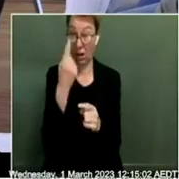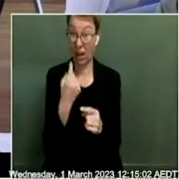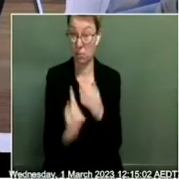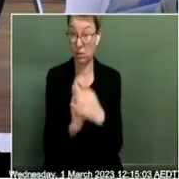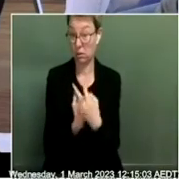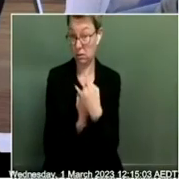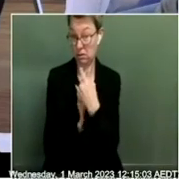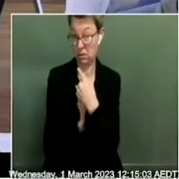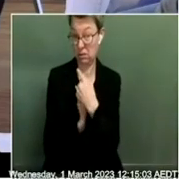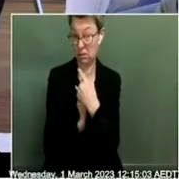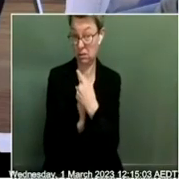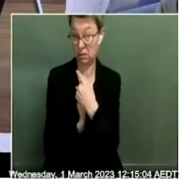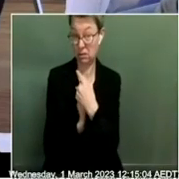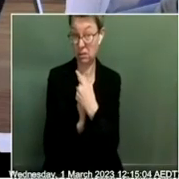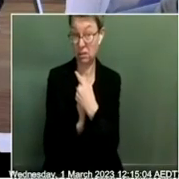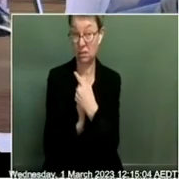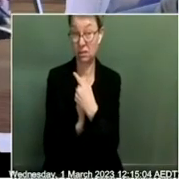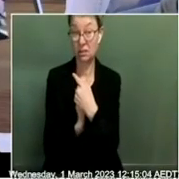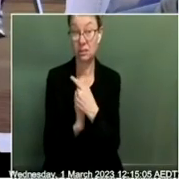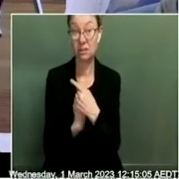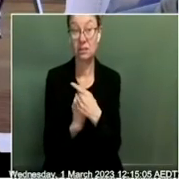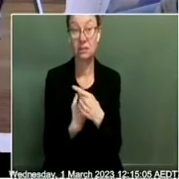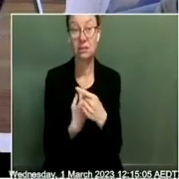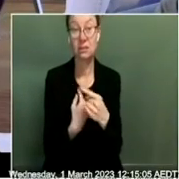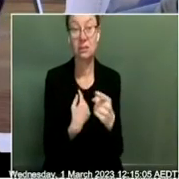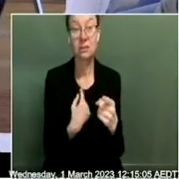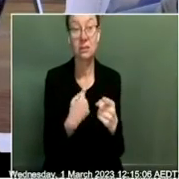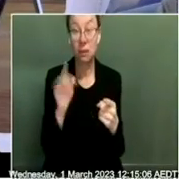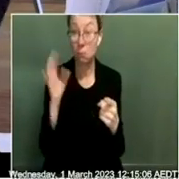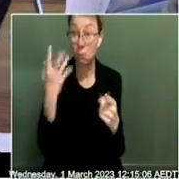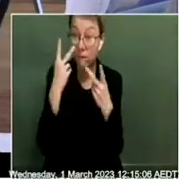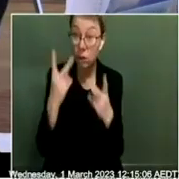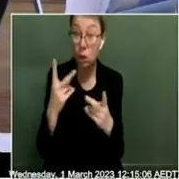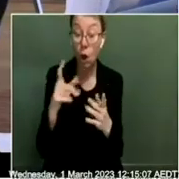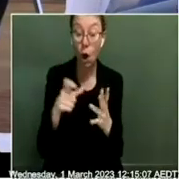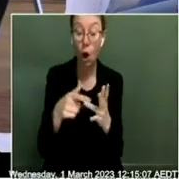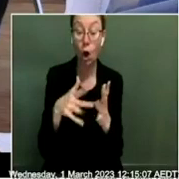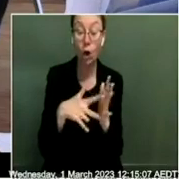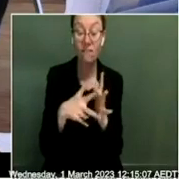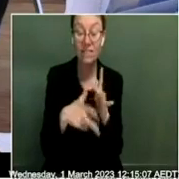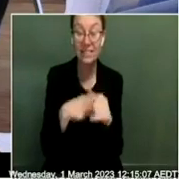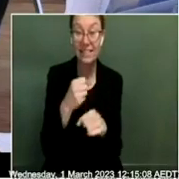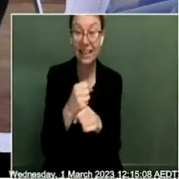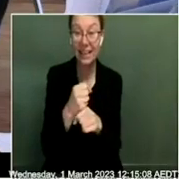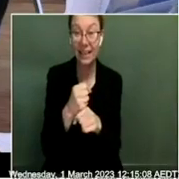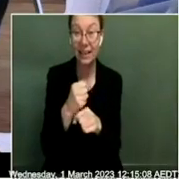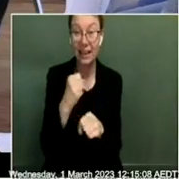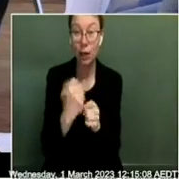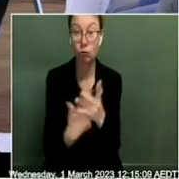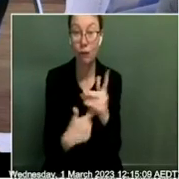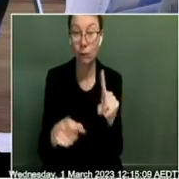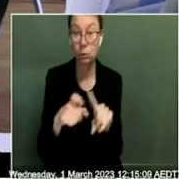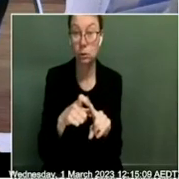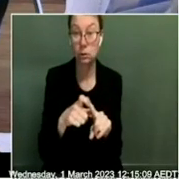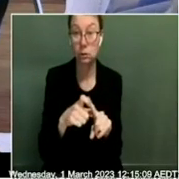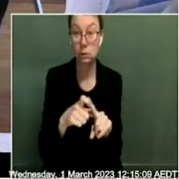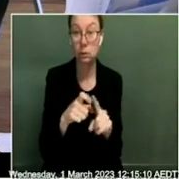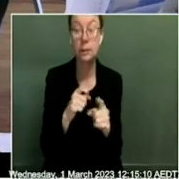Joe? Been to the convincing ground? We have been to the convincing ground, and I've really got two questions. One